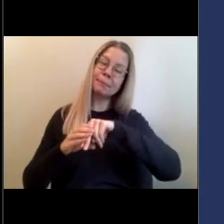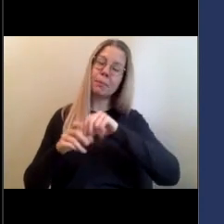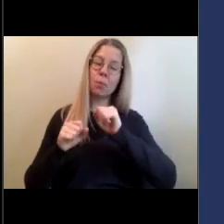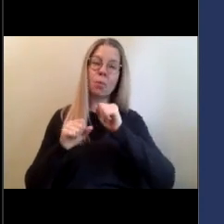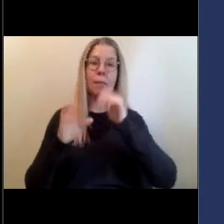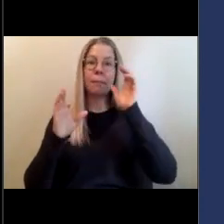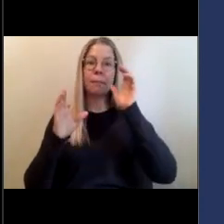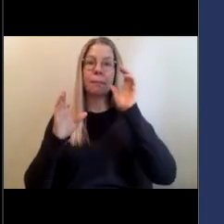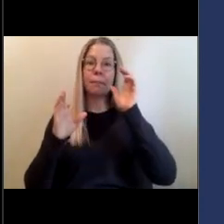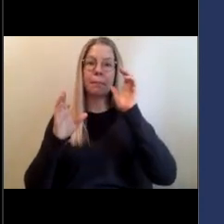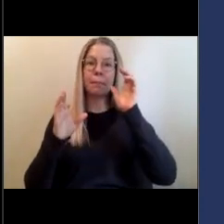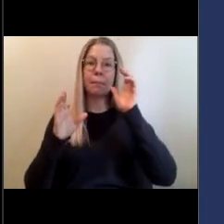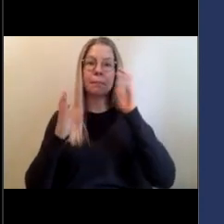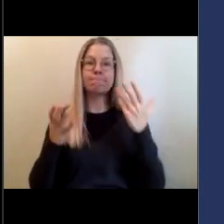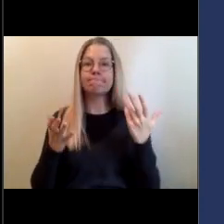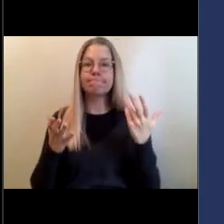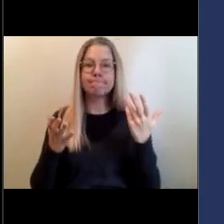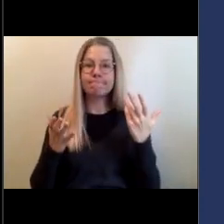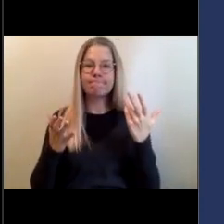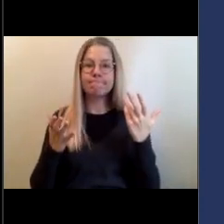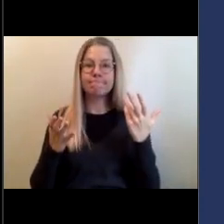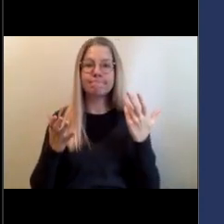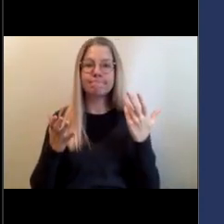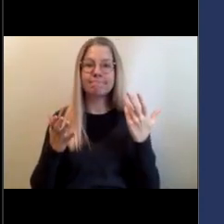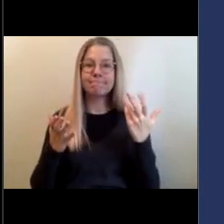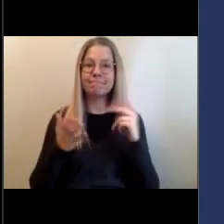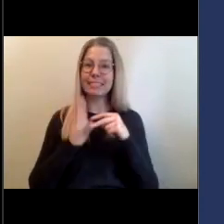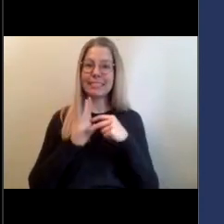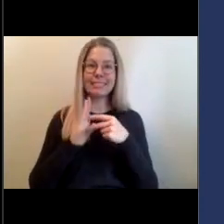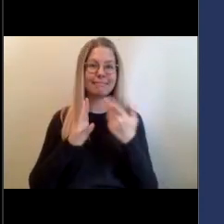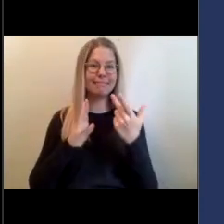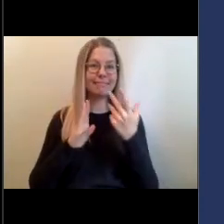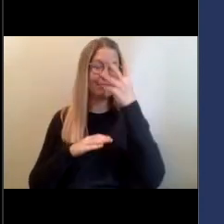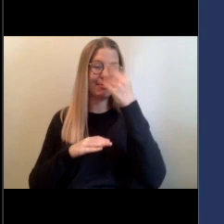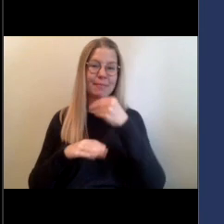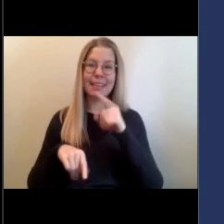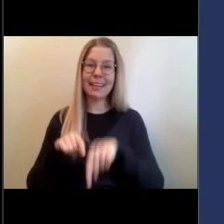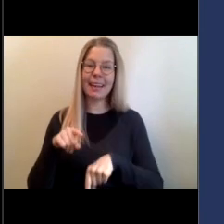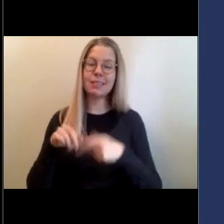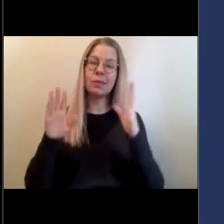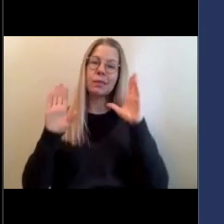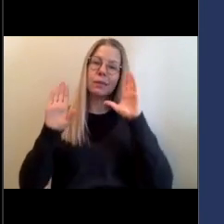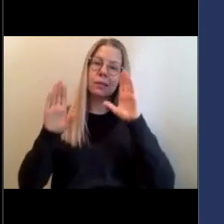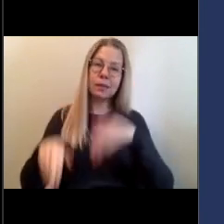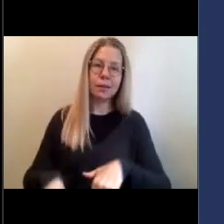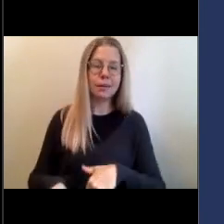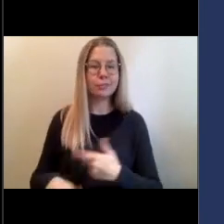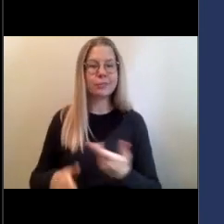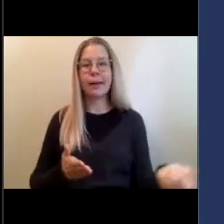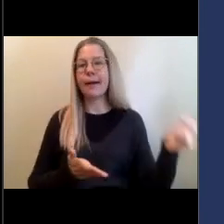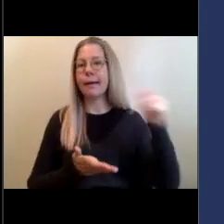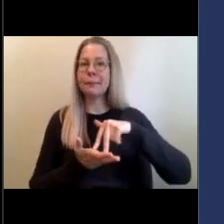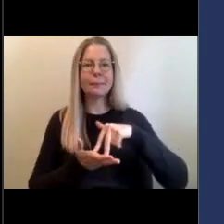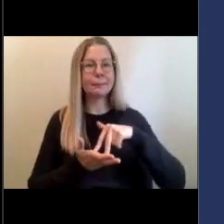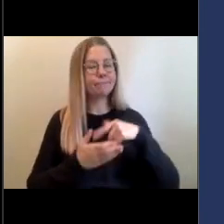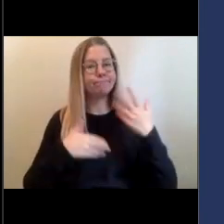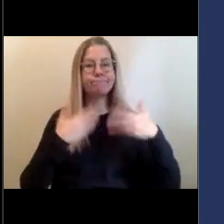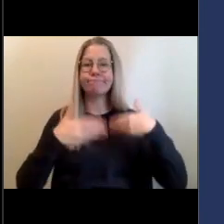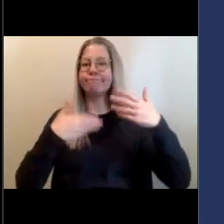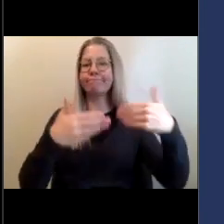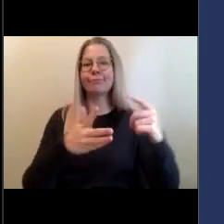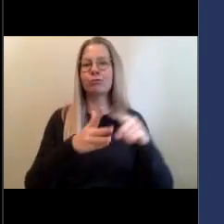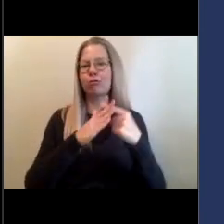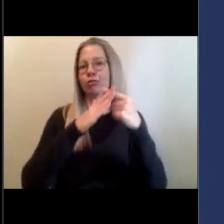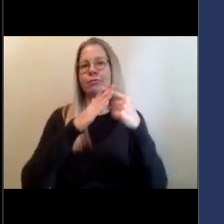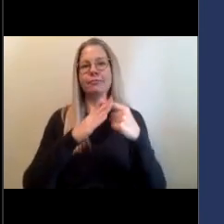to sleep, and they think to themselves, well, I guess I've had enough sleep, and then they begin their day. We heard that with the previous speaker when she was talking about knowing